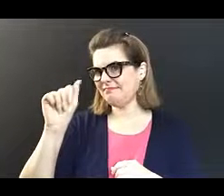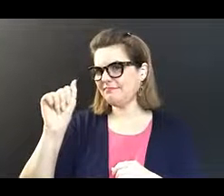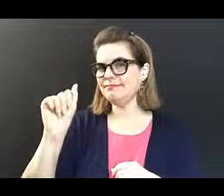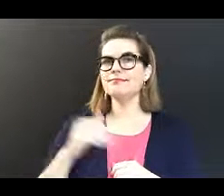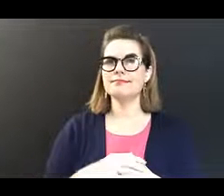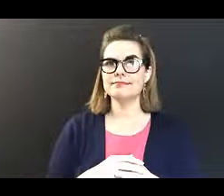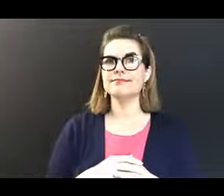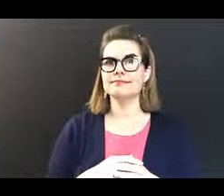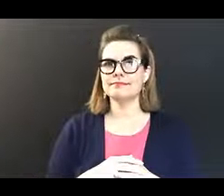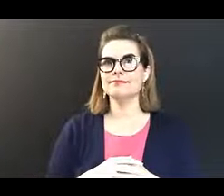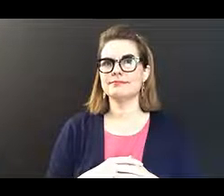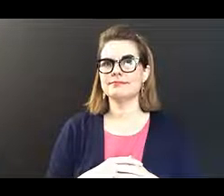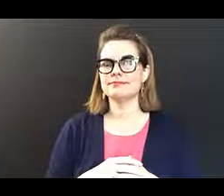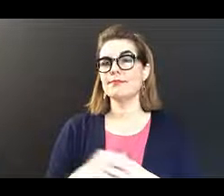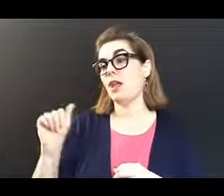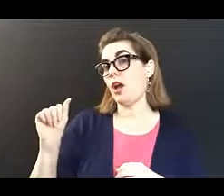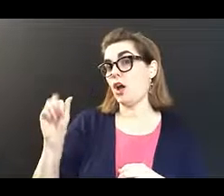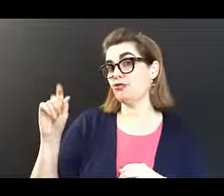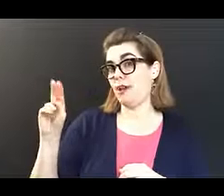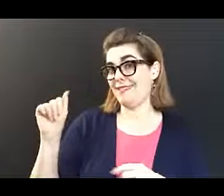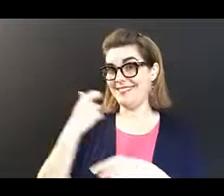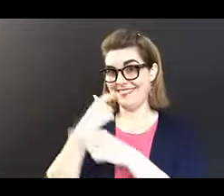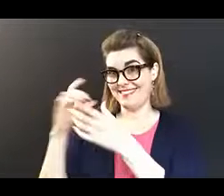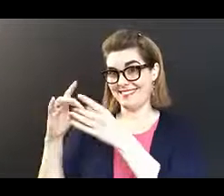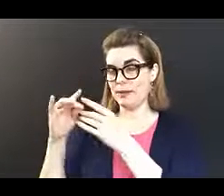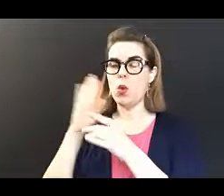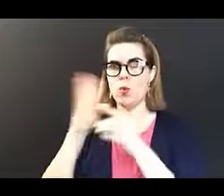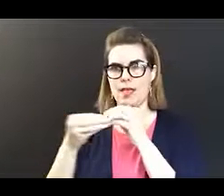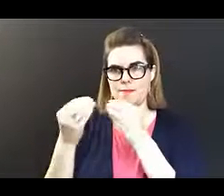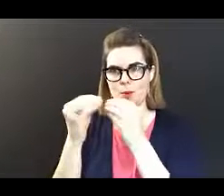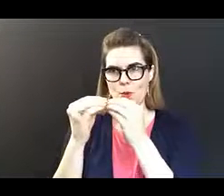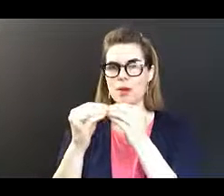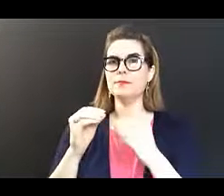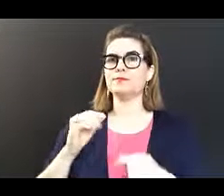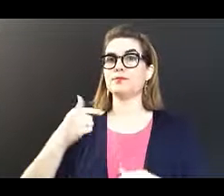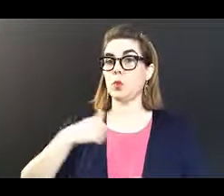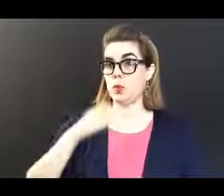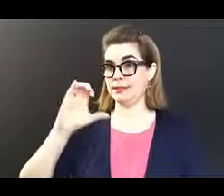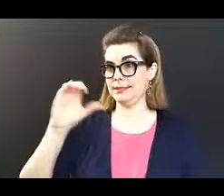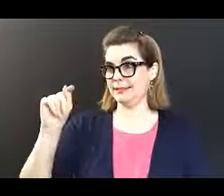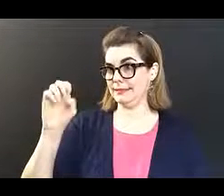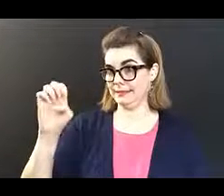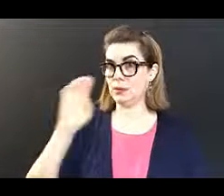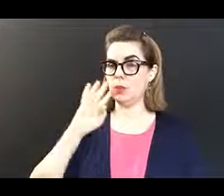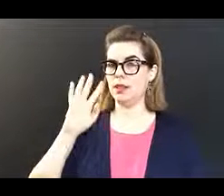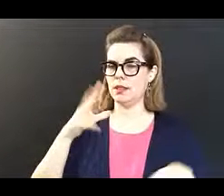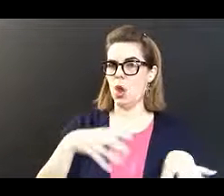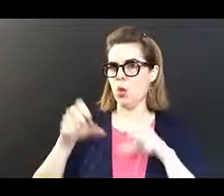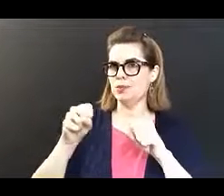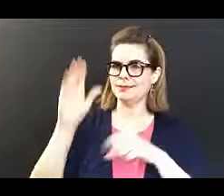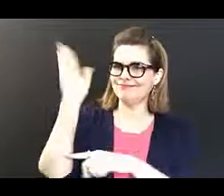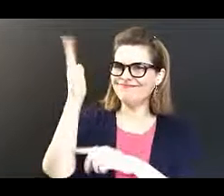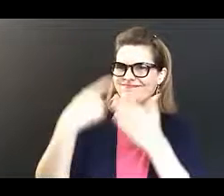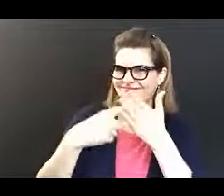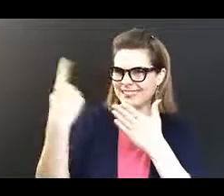there's, as Andreana mentioned, there's more coming that, both we're hosting and others are hosting. So we'll continue to add those.